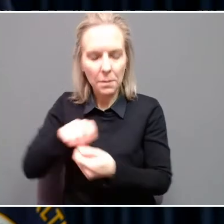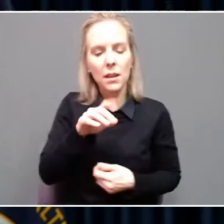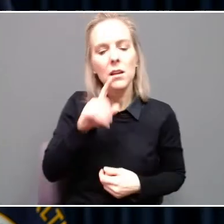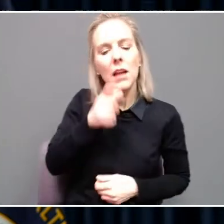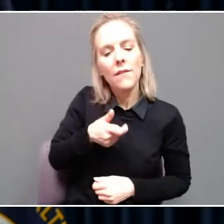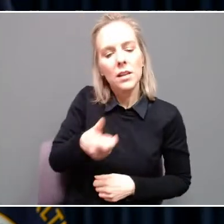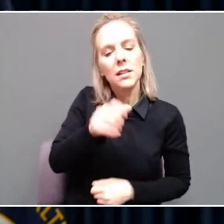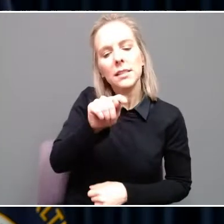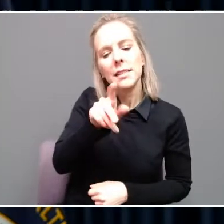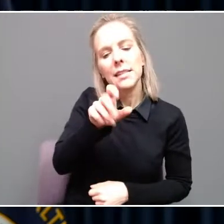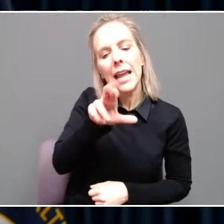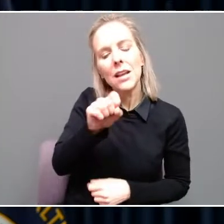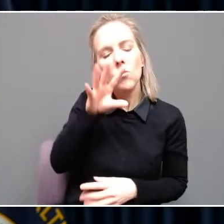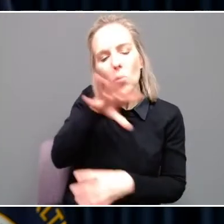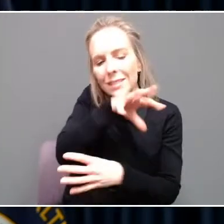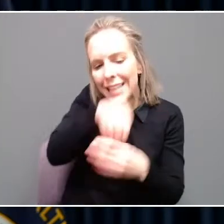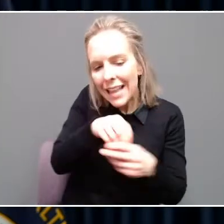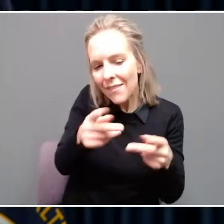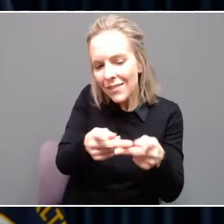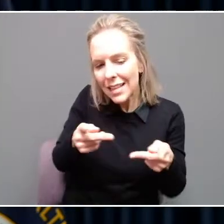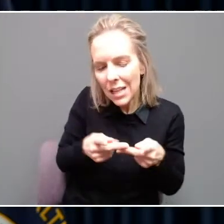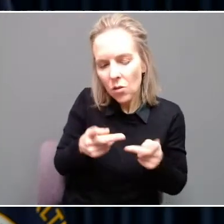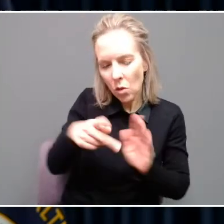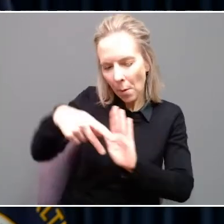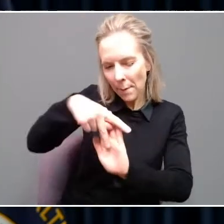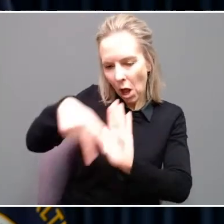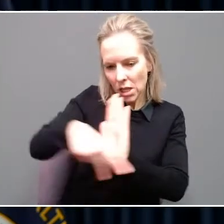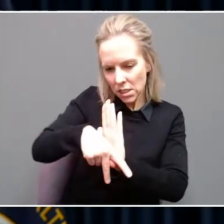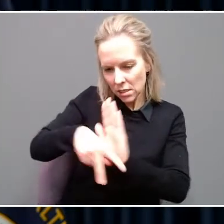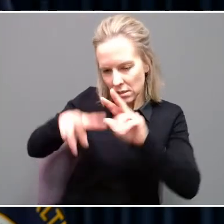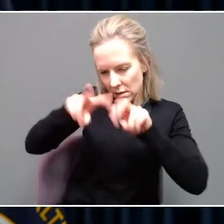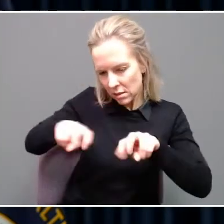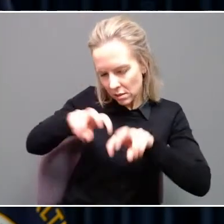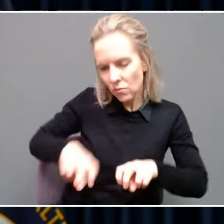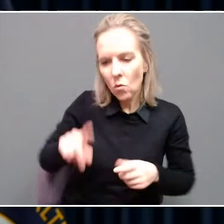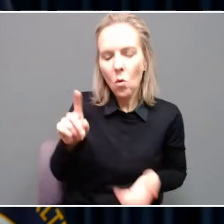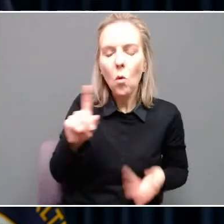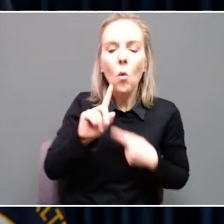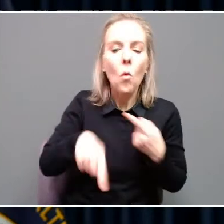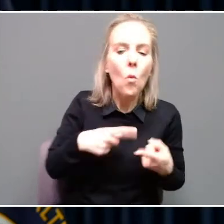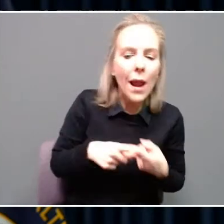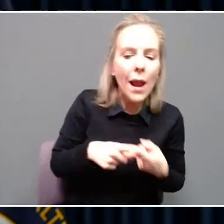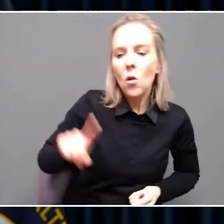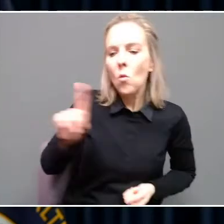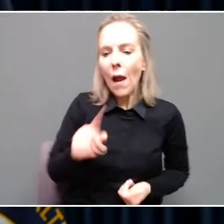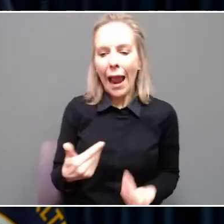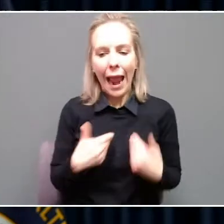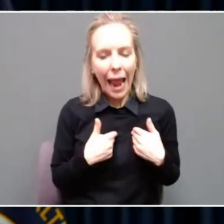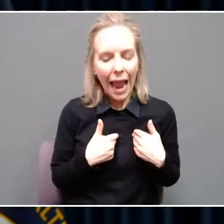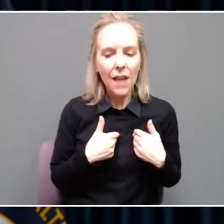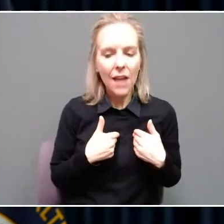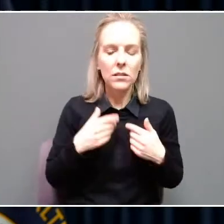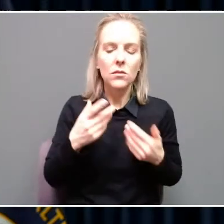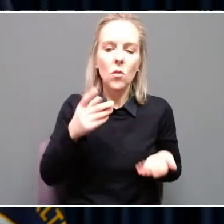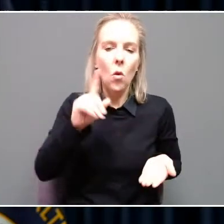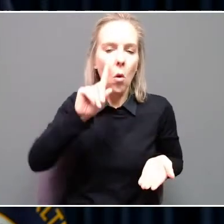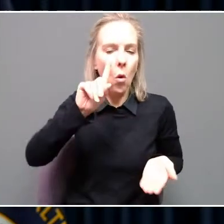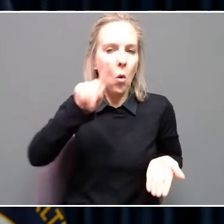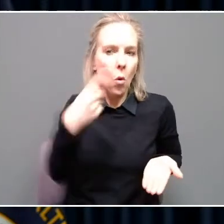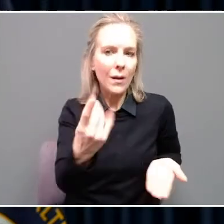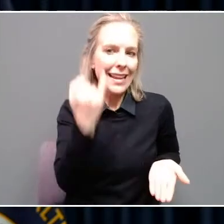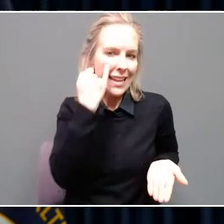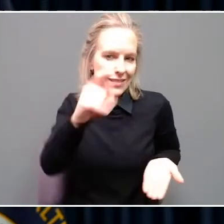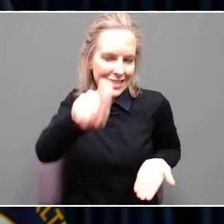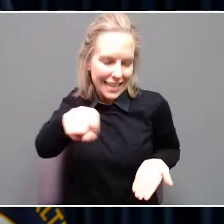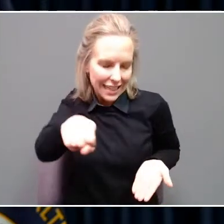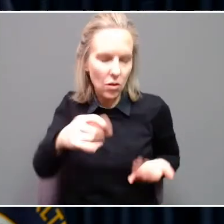looking at the policy of when and where they are carried as opposed to being there if necessary. Right now, when